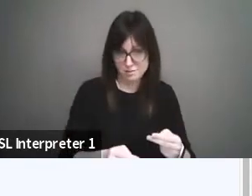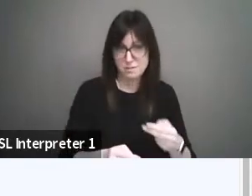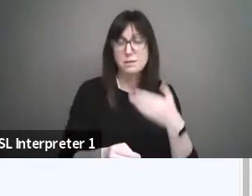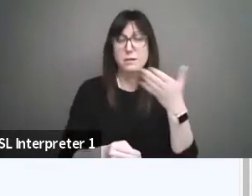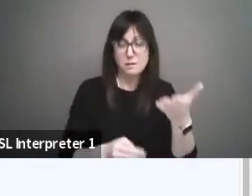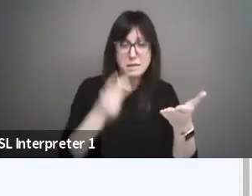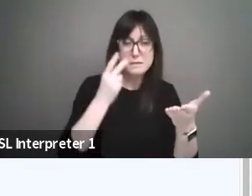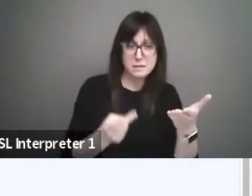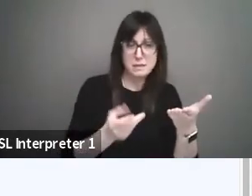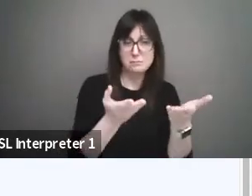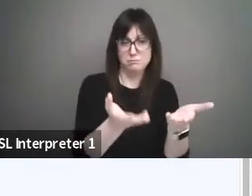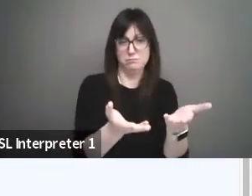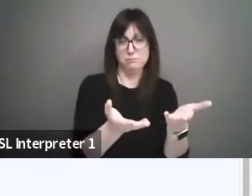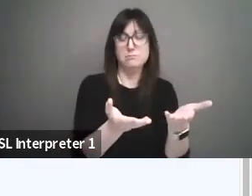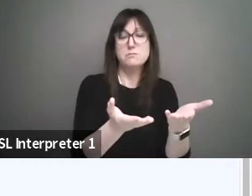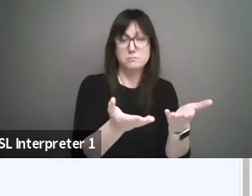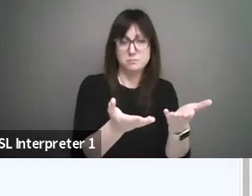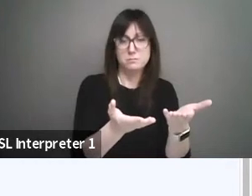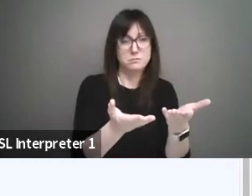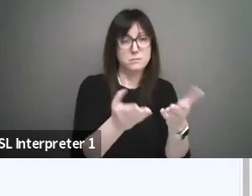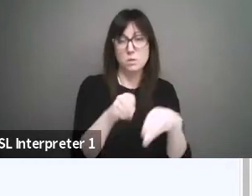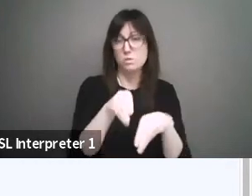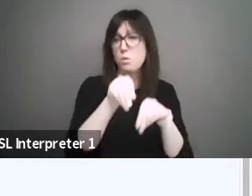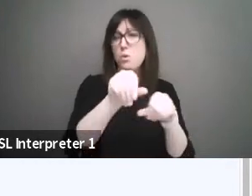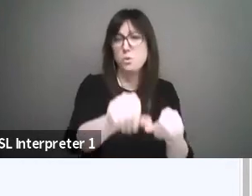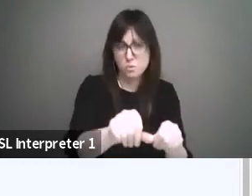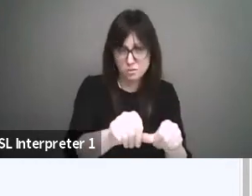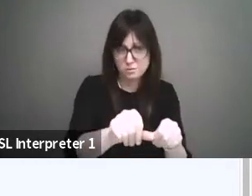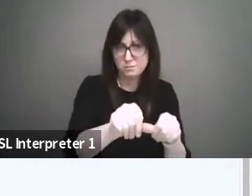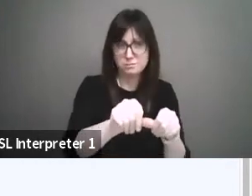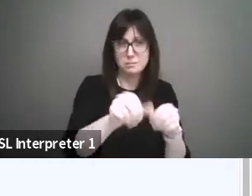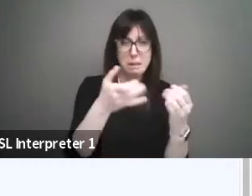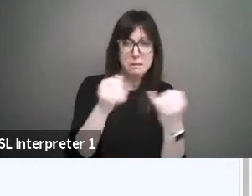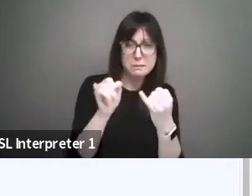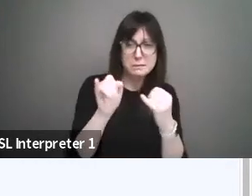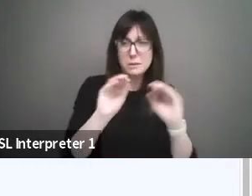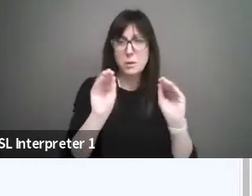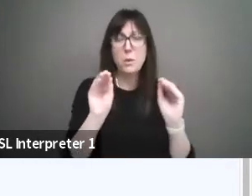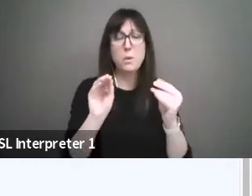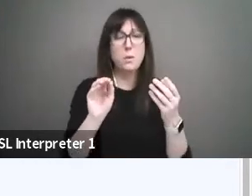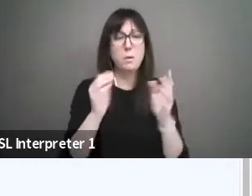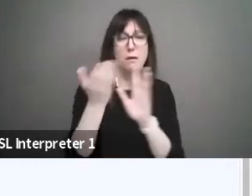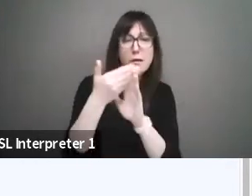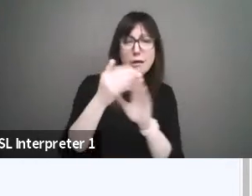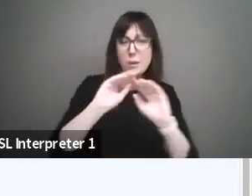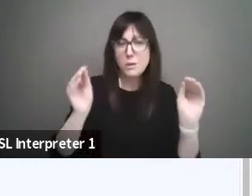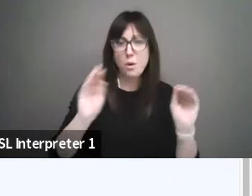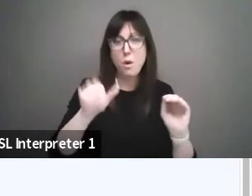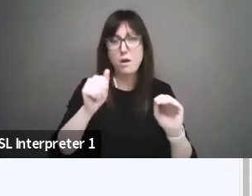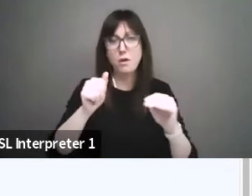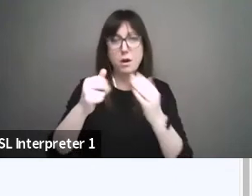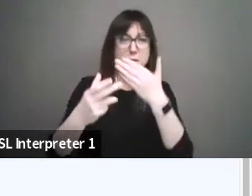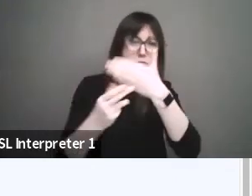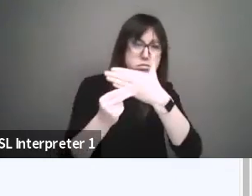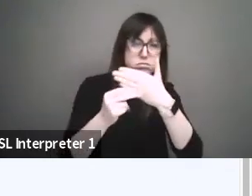here, it's a seamless experience. No distraction, no other toolbars or bookmarks.